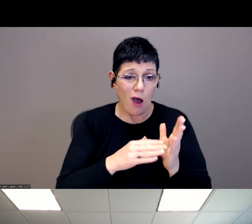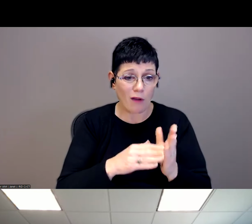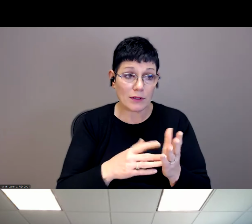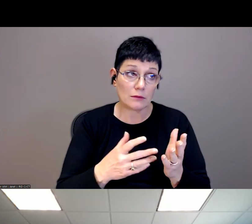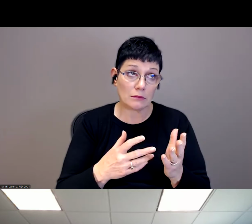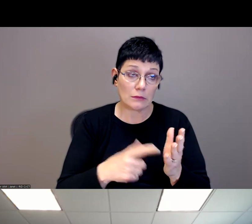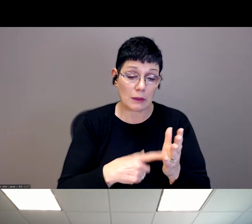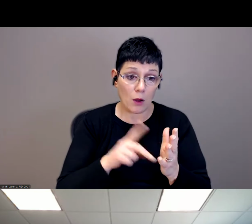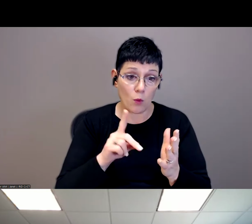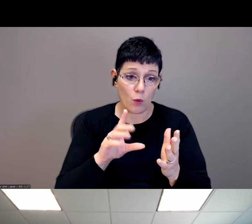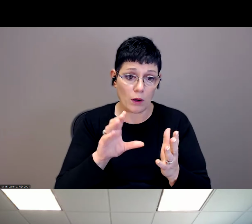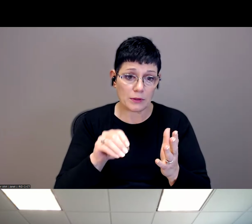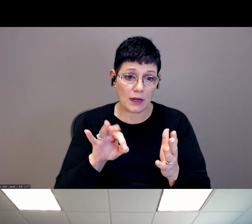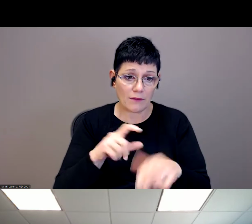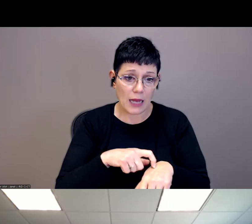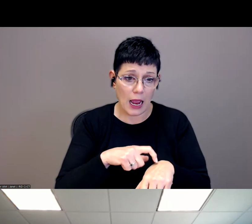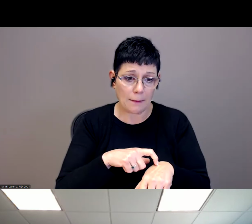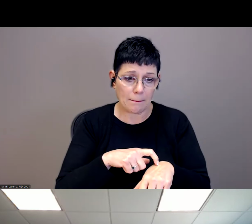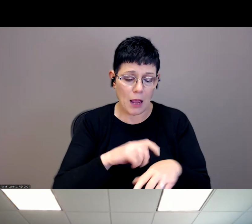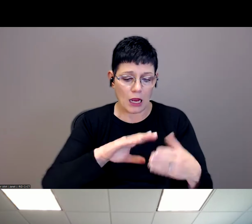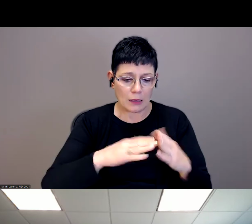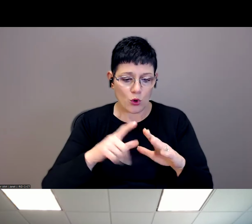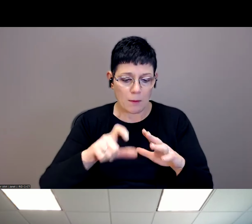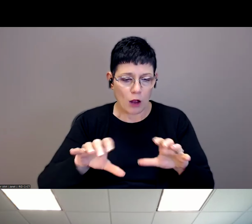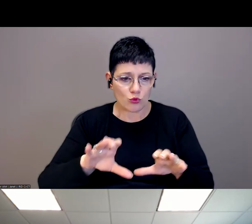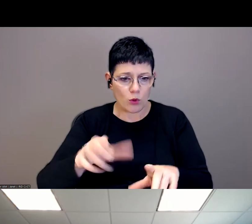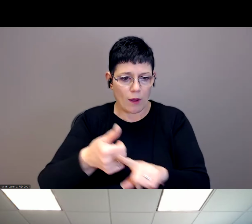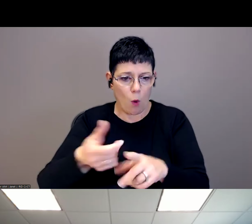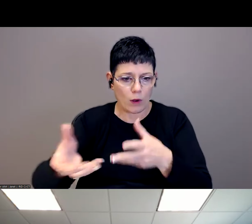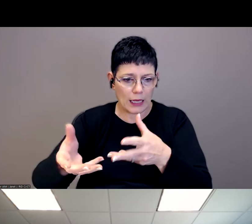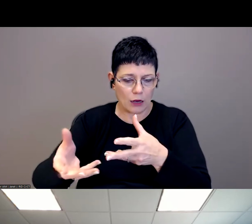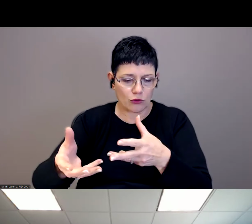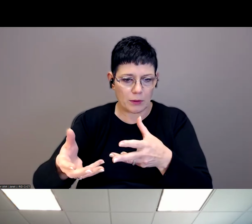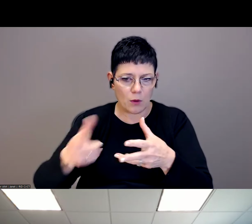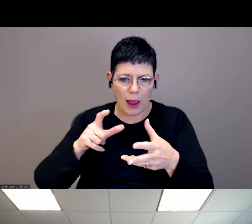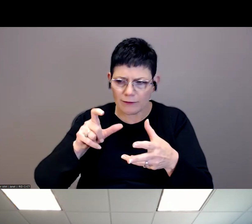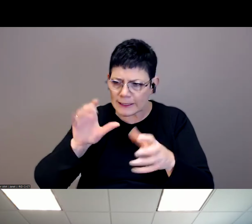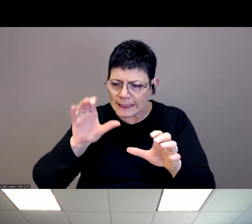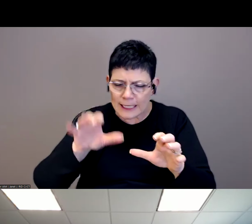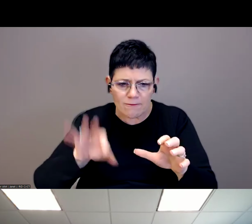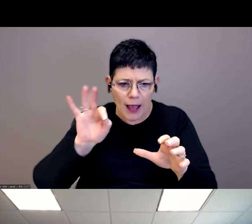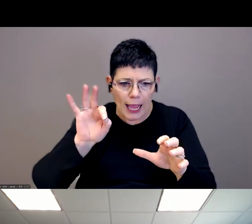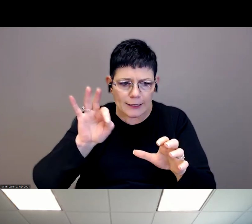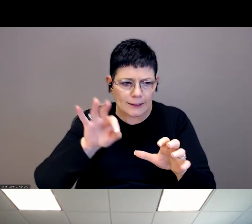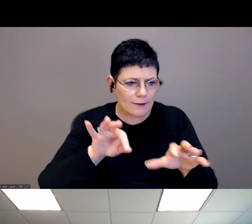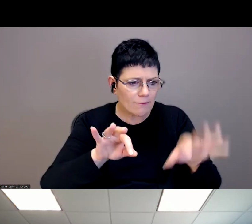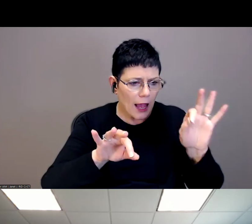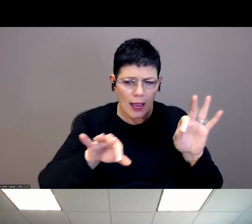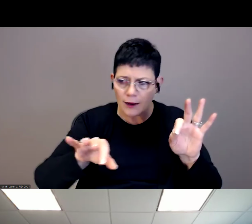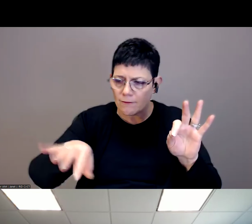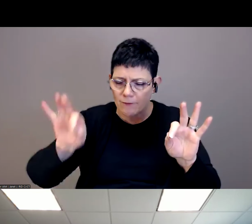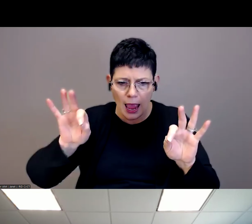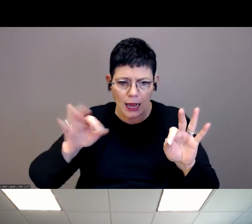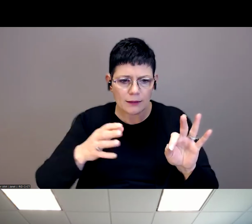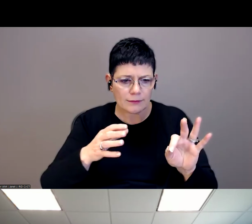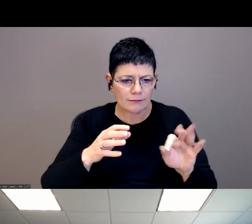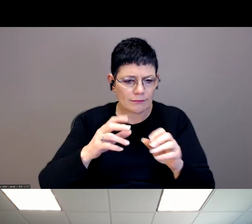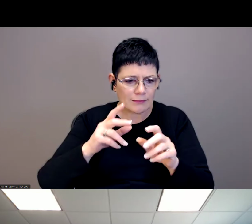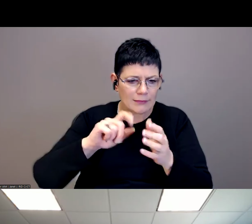times, communities need to do the engagement, right? It's just about finding somebody who you can talk to make that partnership